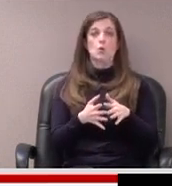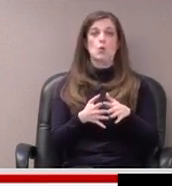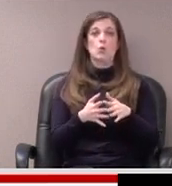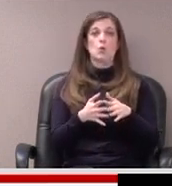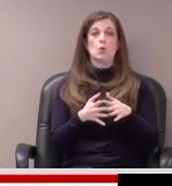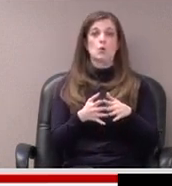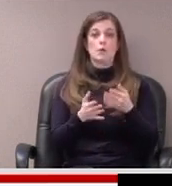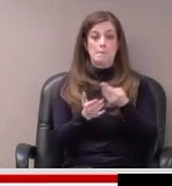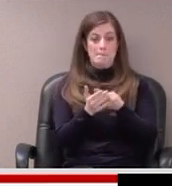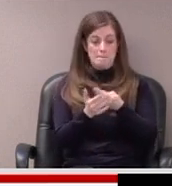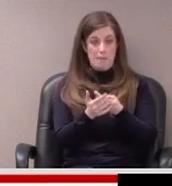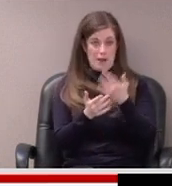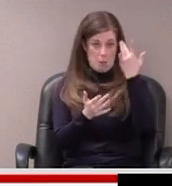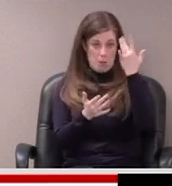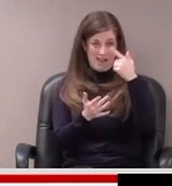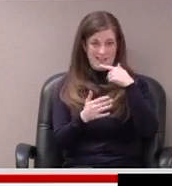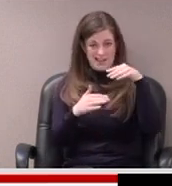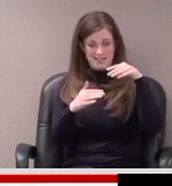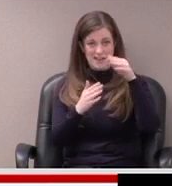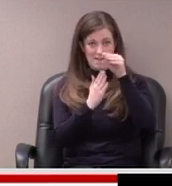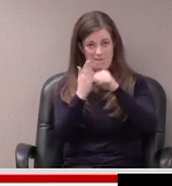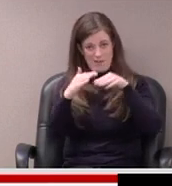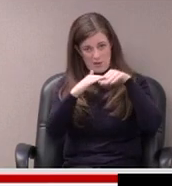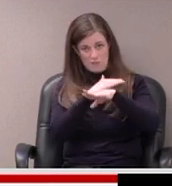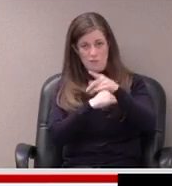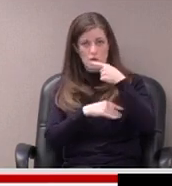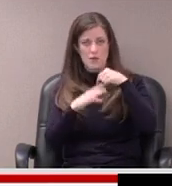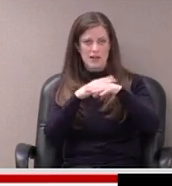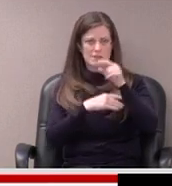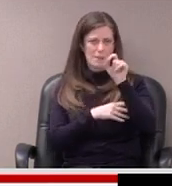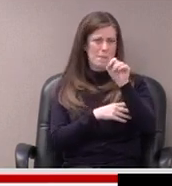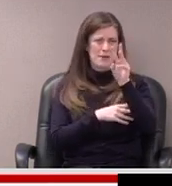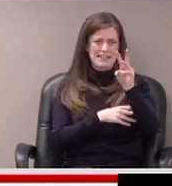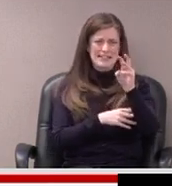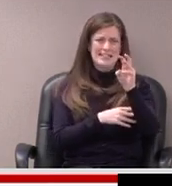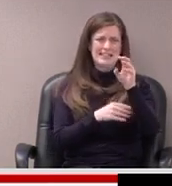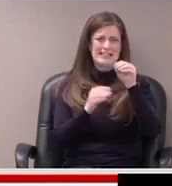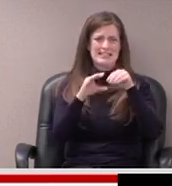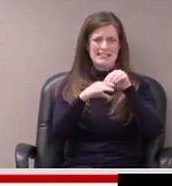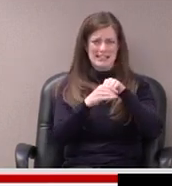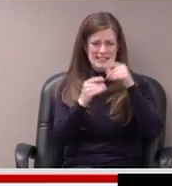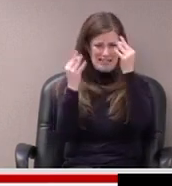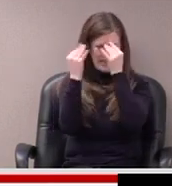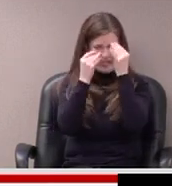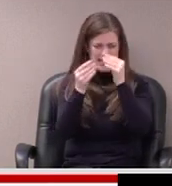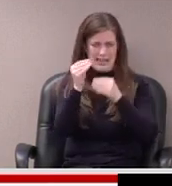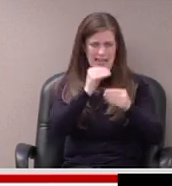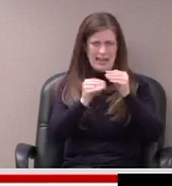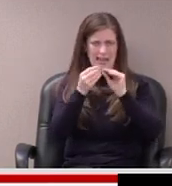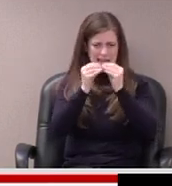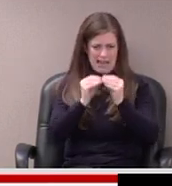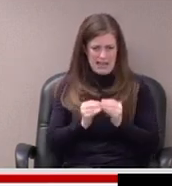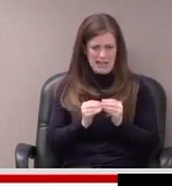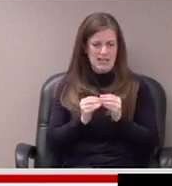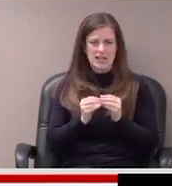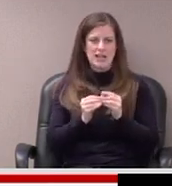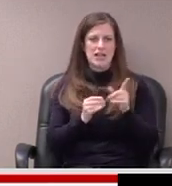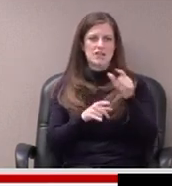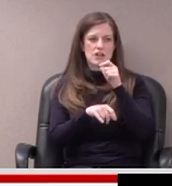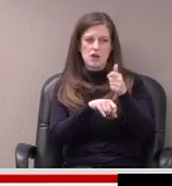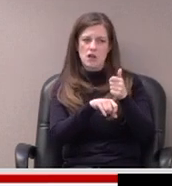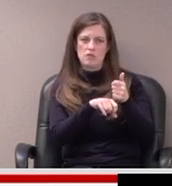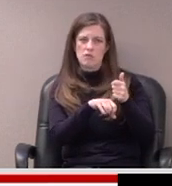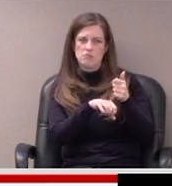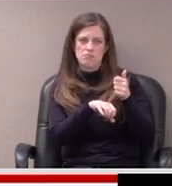enrollment of maybe a 0.6 in the calculation, they're held harmless, so they will continue to keep that one